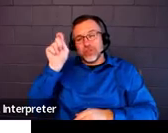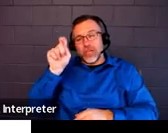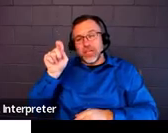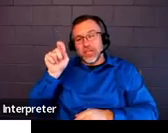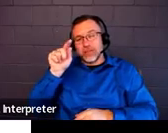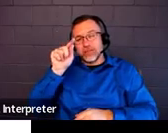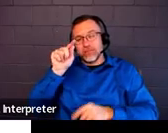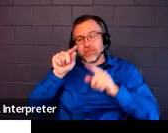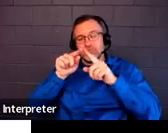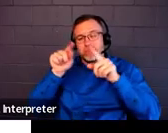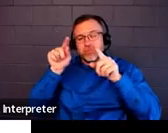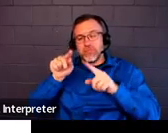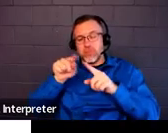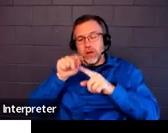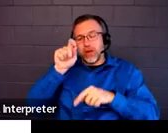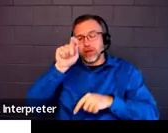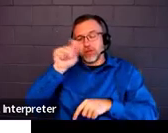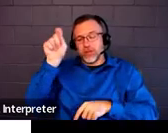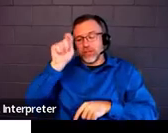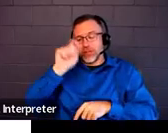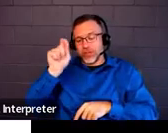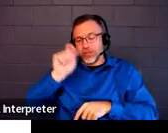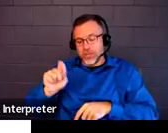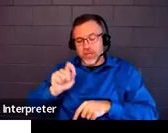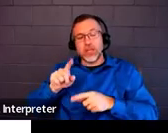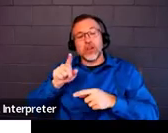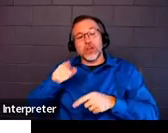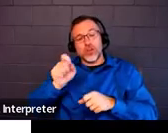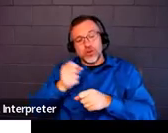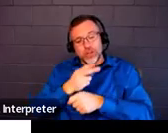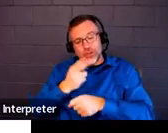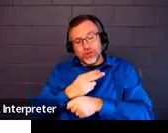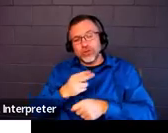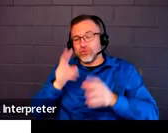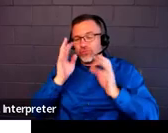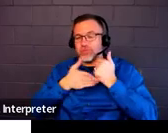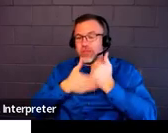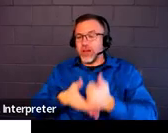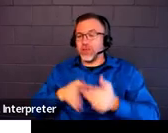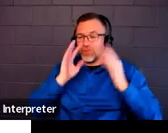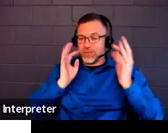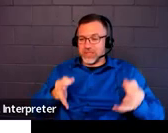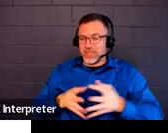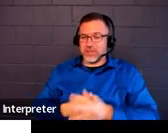examples that you could use to make the determination for this question.